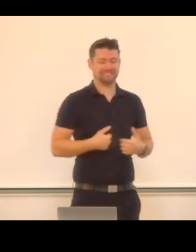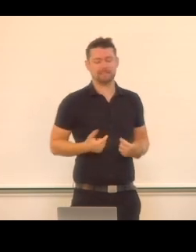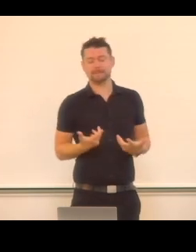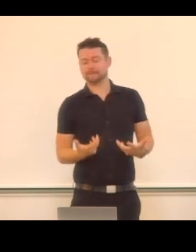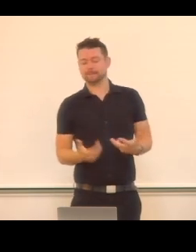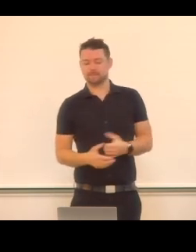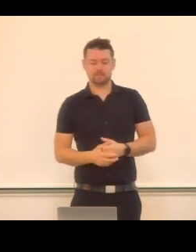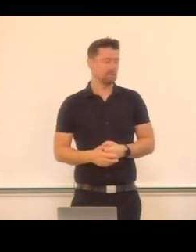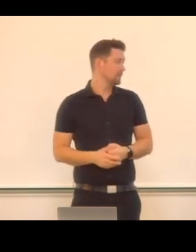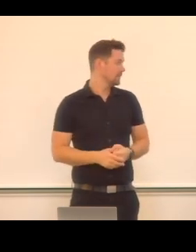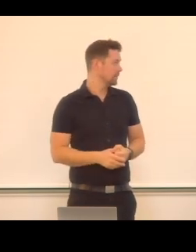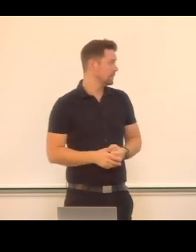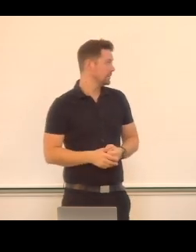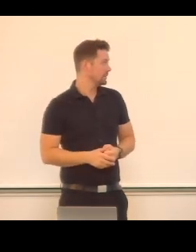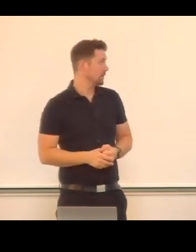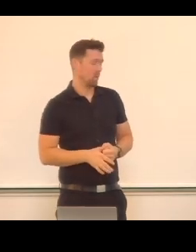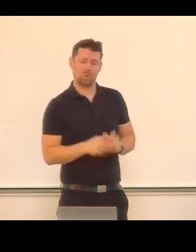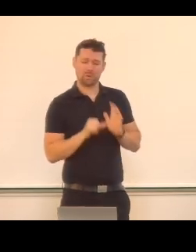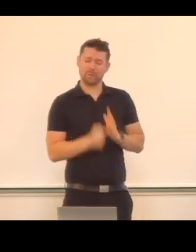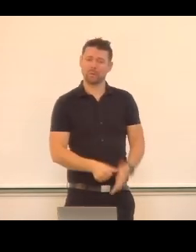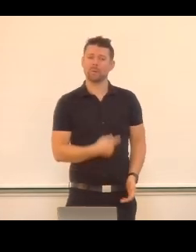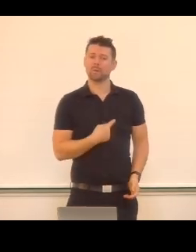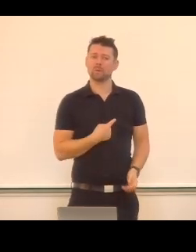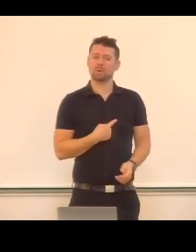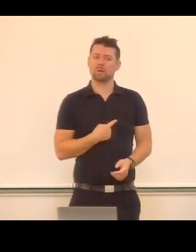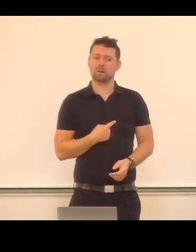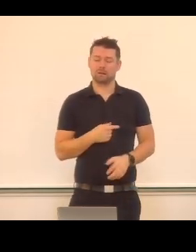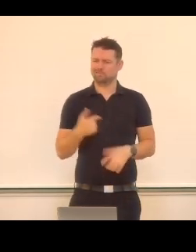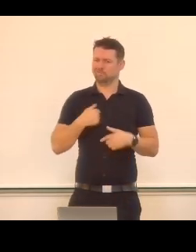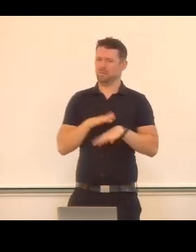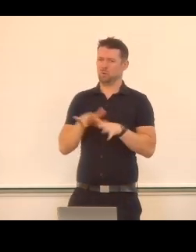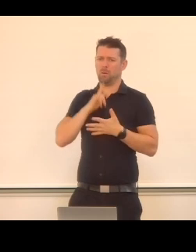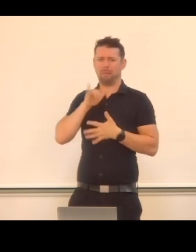It was really tricky. It was definitely hard. I'm not a trained pilot,